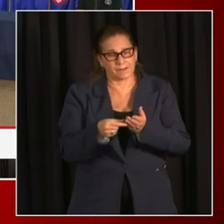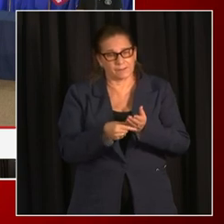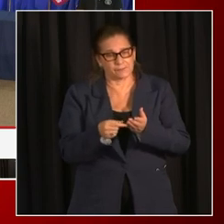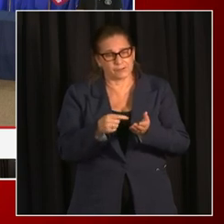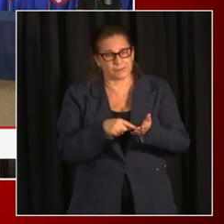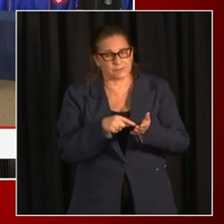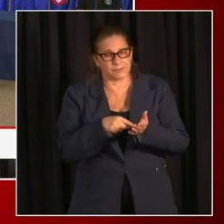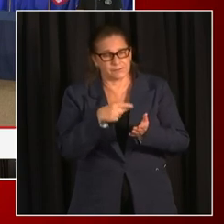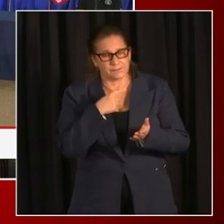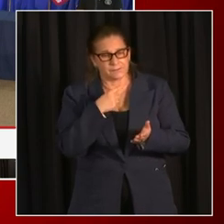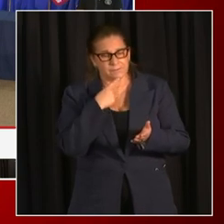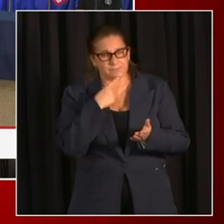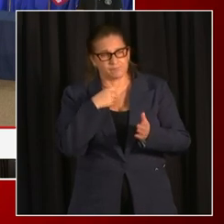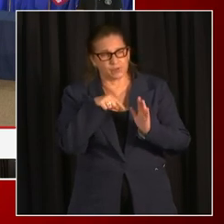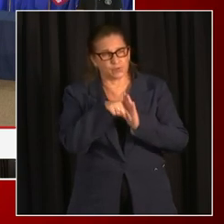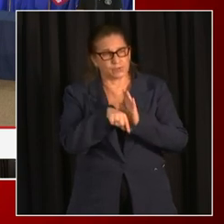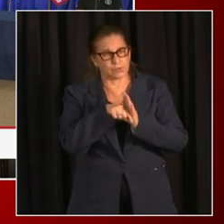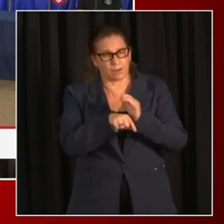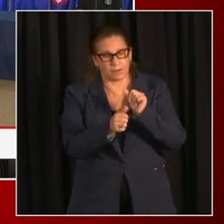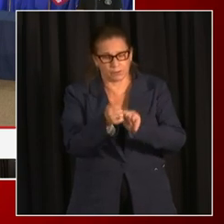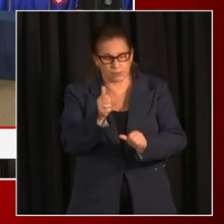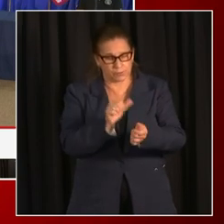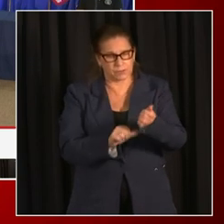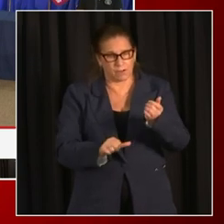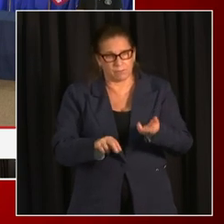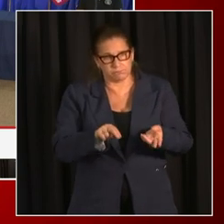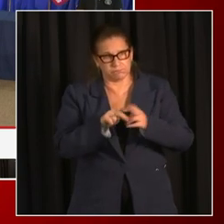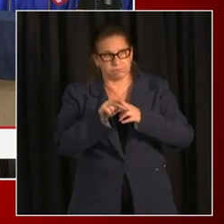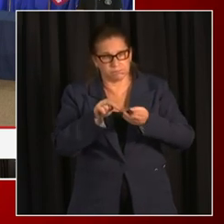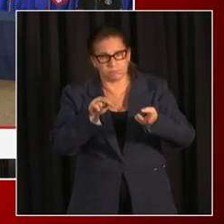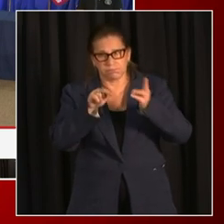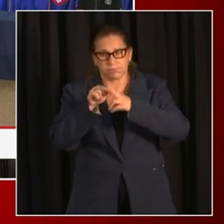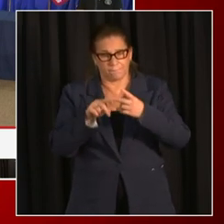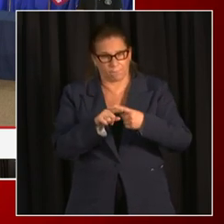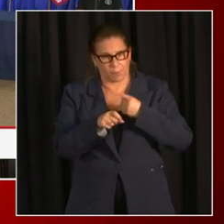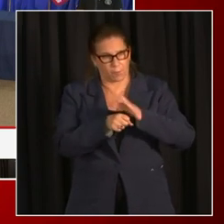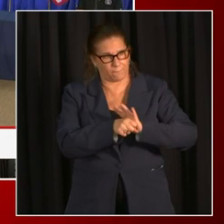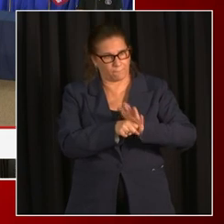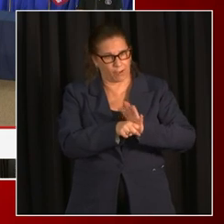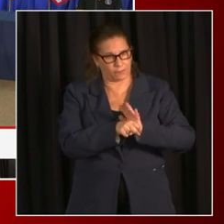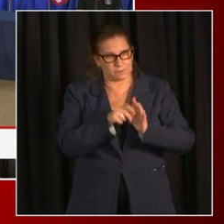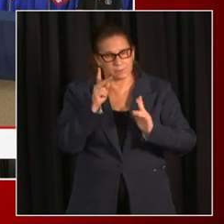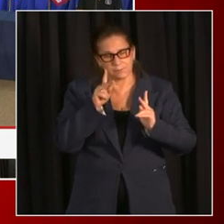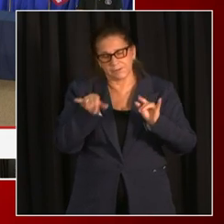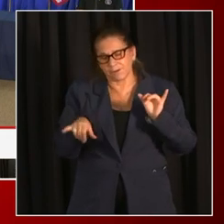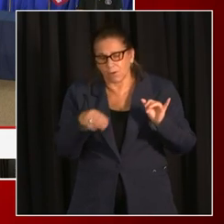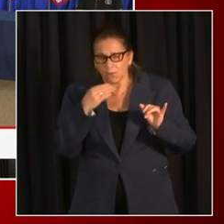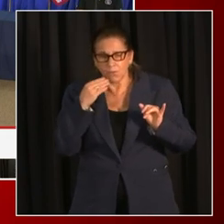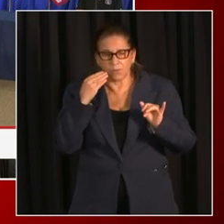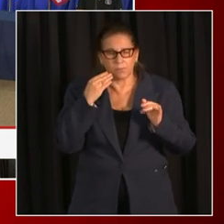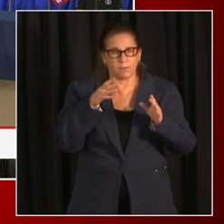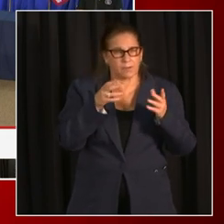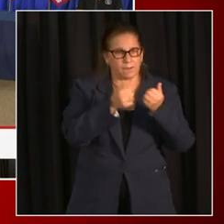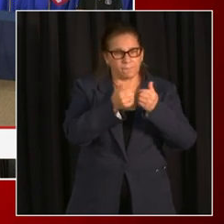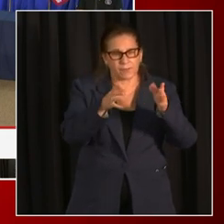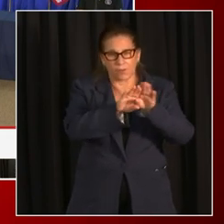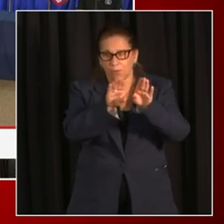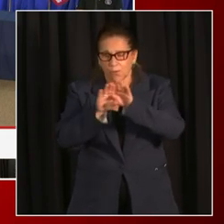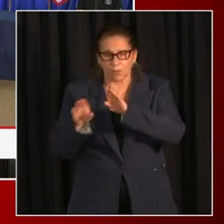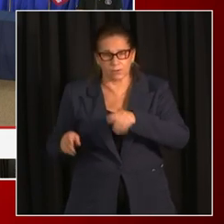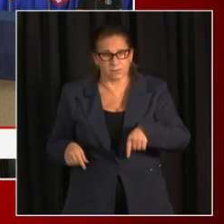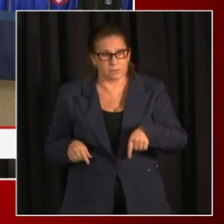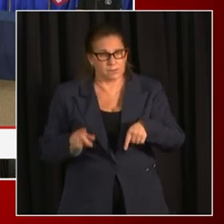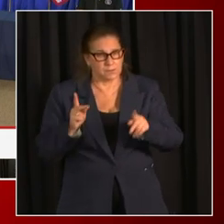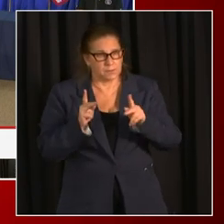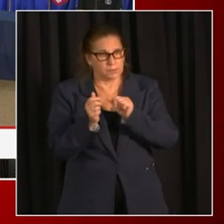increased, maybe because of COVID-19. My question to you is that what services does the Department of